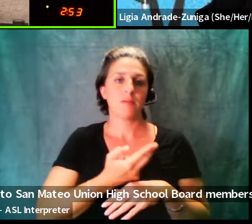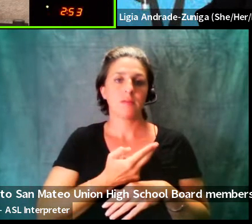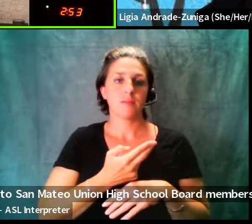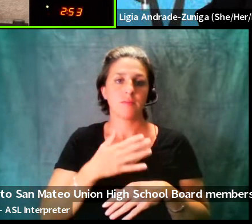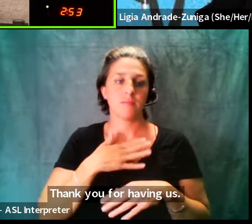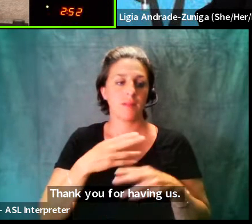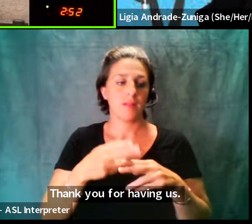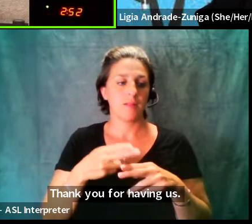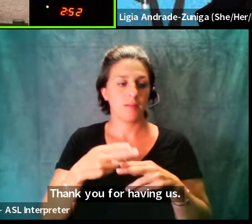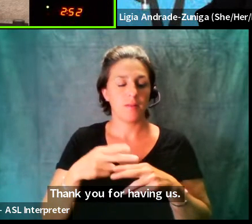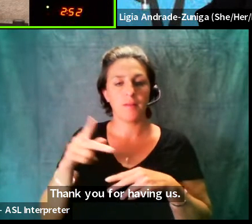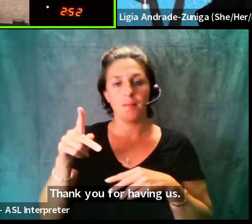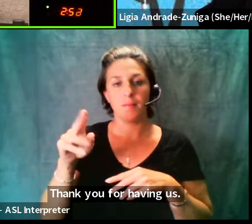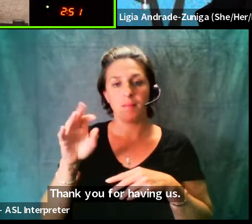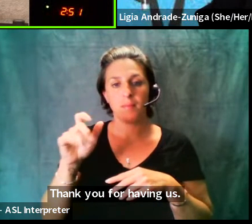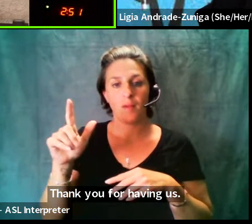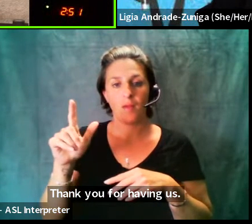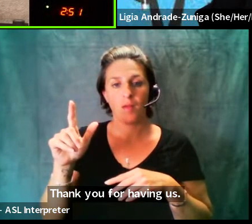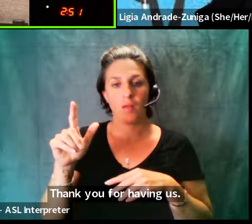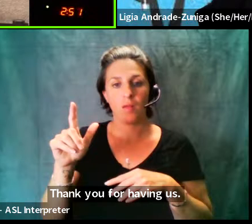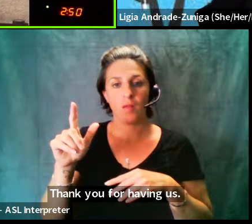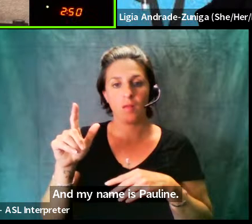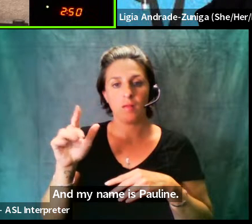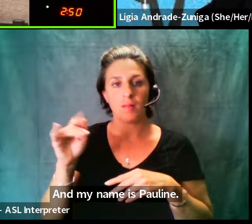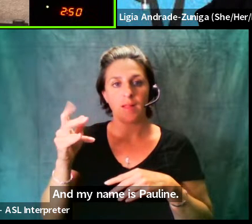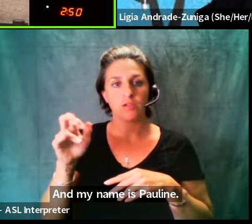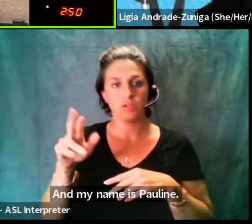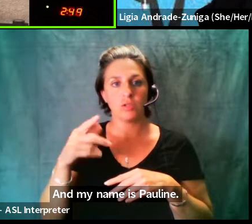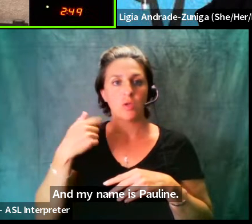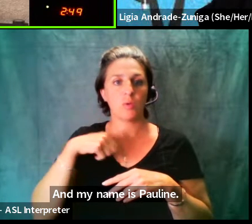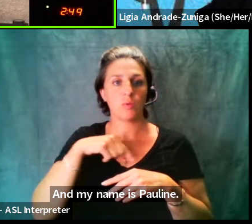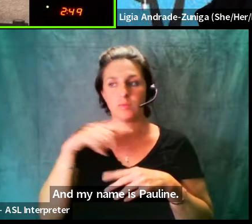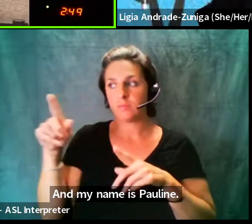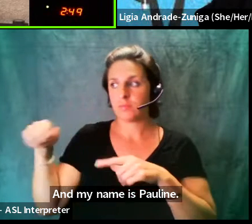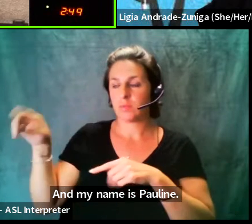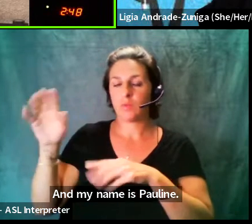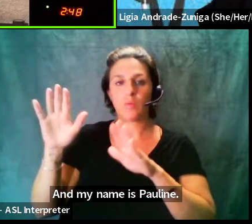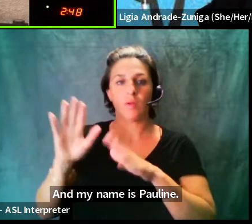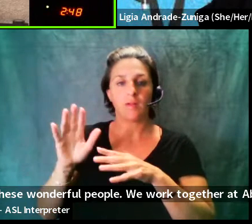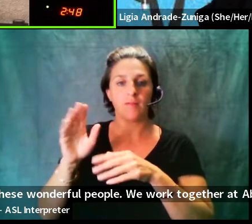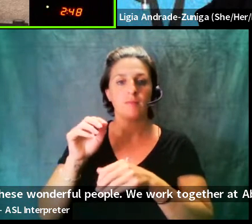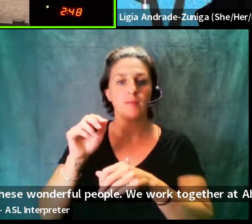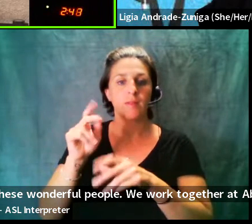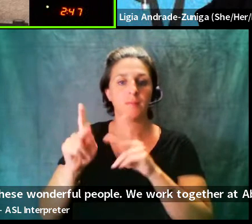name is Paul Leininger. And these wonderful people, we work together at ABX.